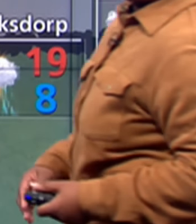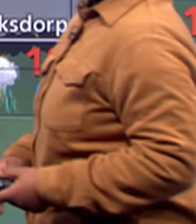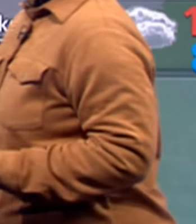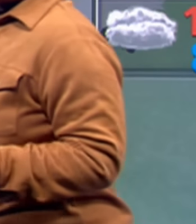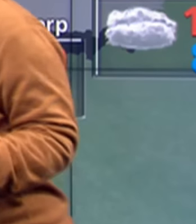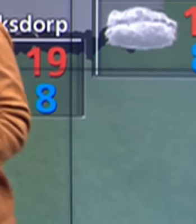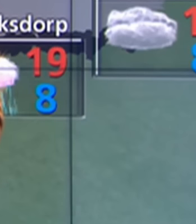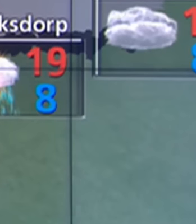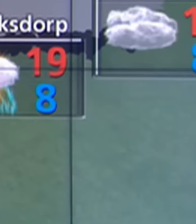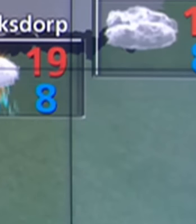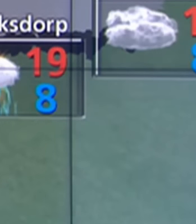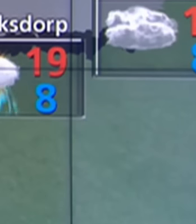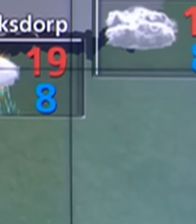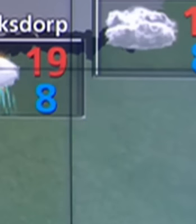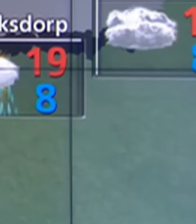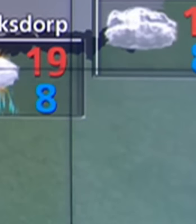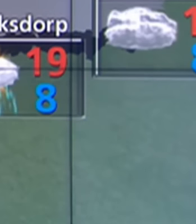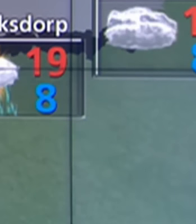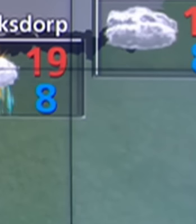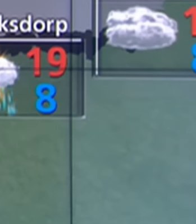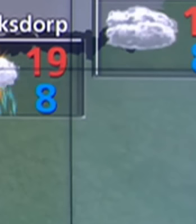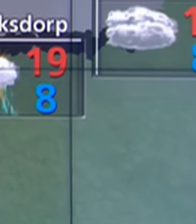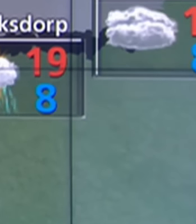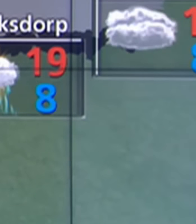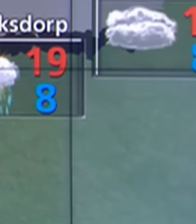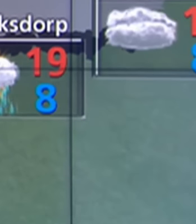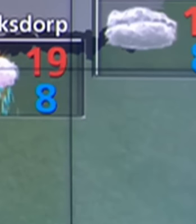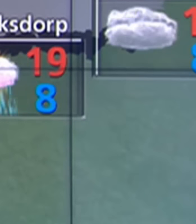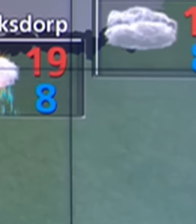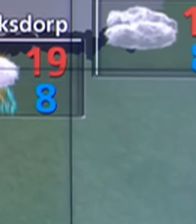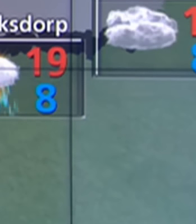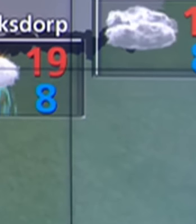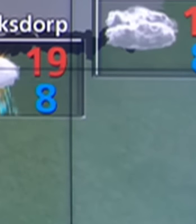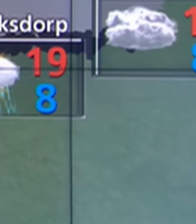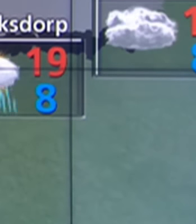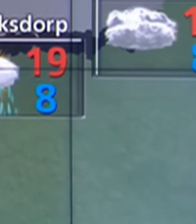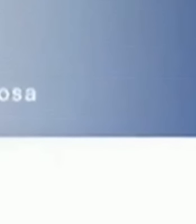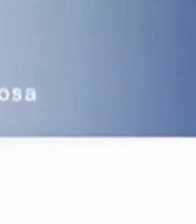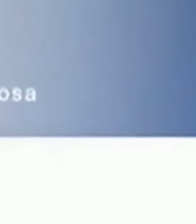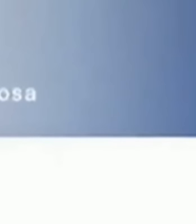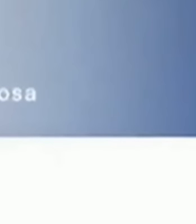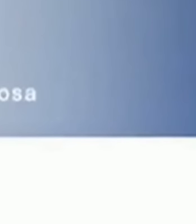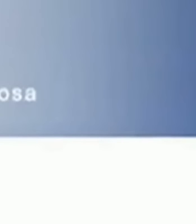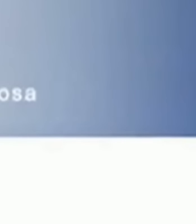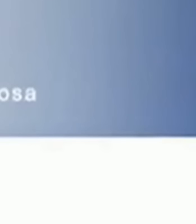19 mo gaetso ka gore ya le go tsoga magoro ga se go latlhana re kopane mo nakong e tlang a nne boroko